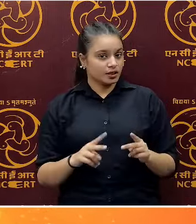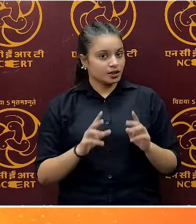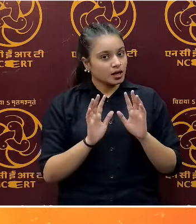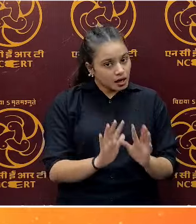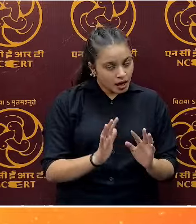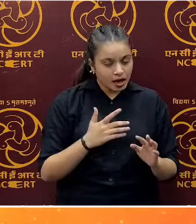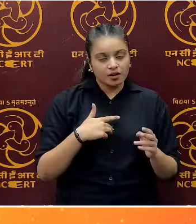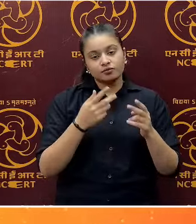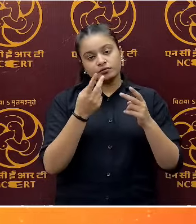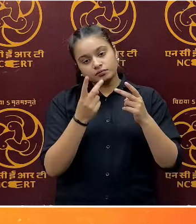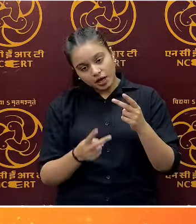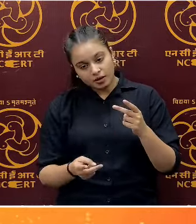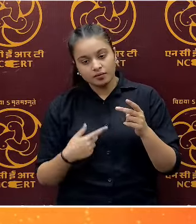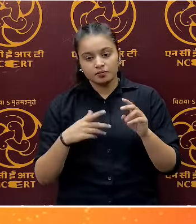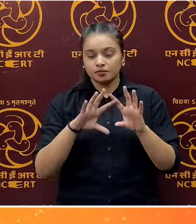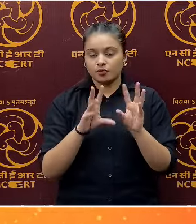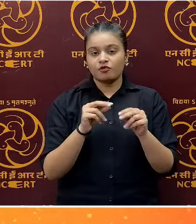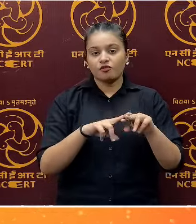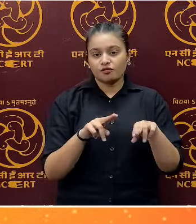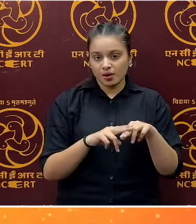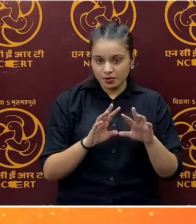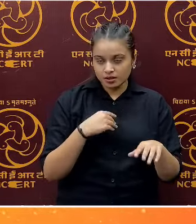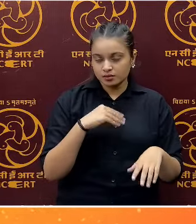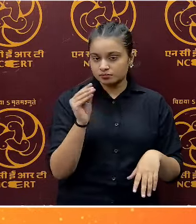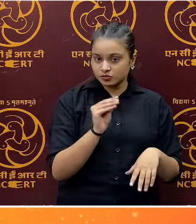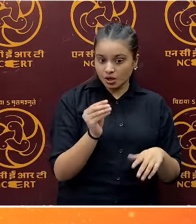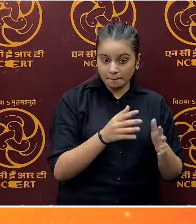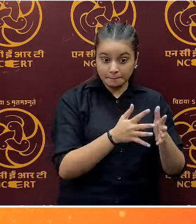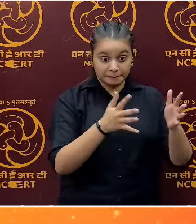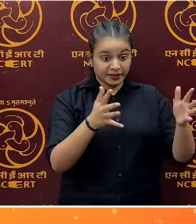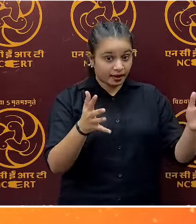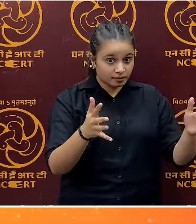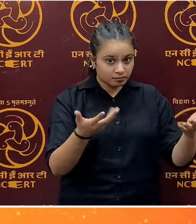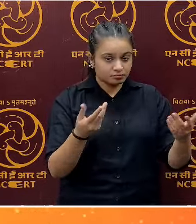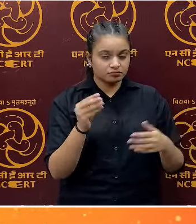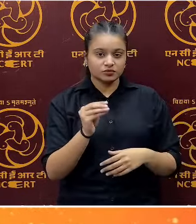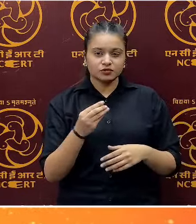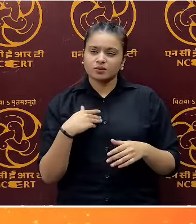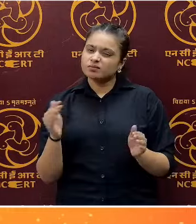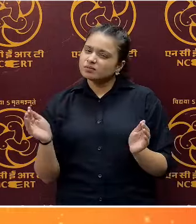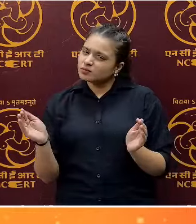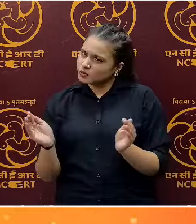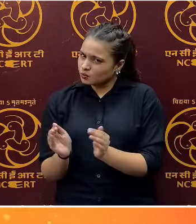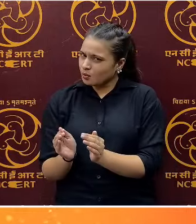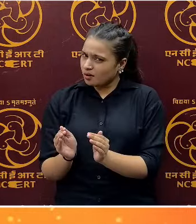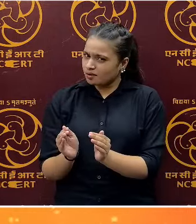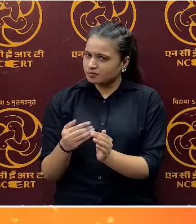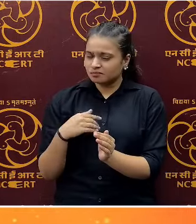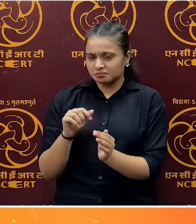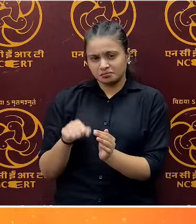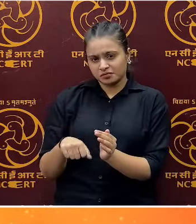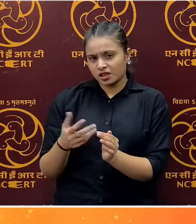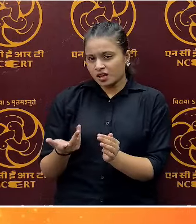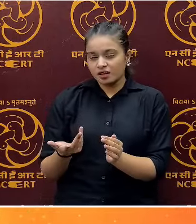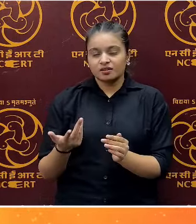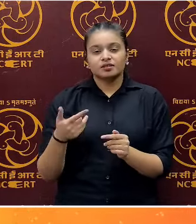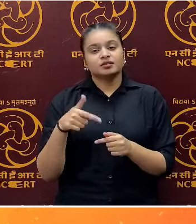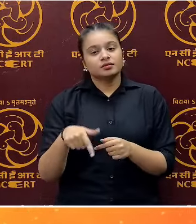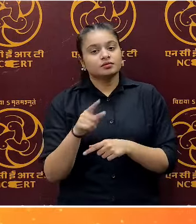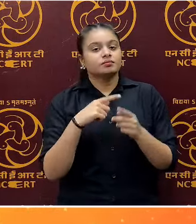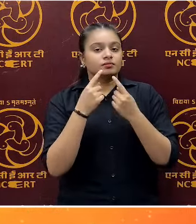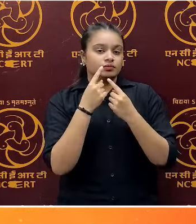There are different sort of families, right? Some families are big and certain families are small. families. So we'll